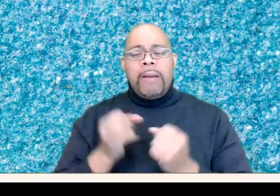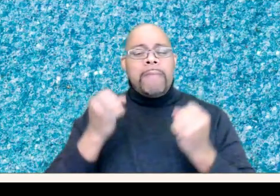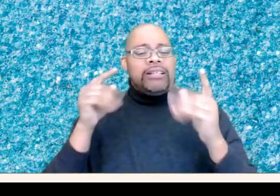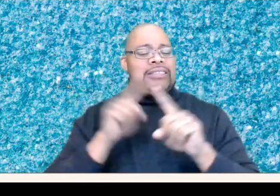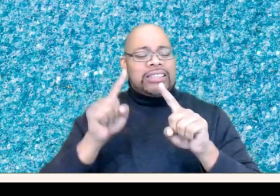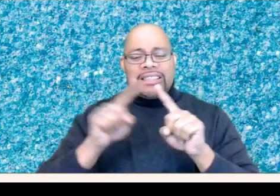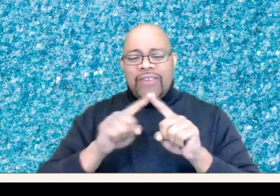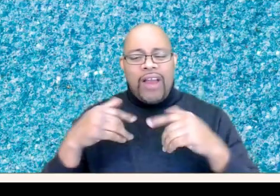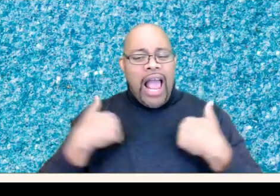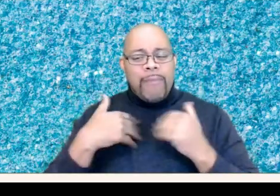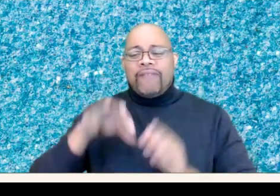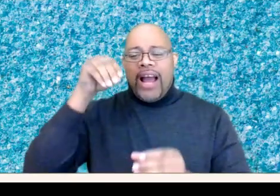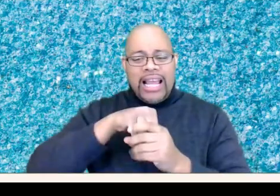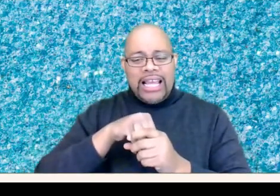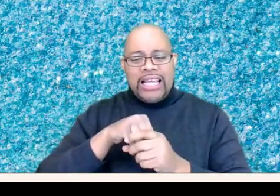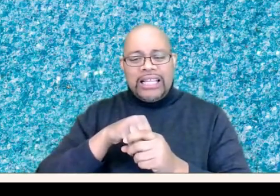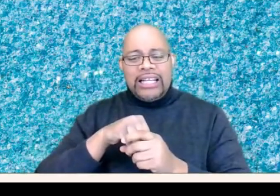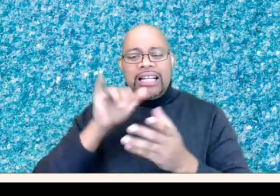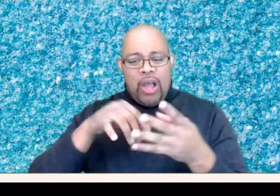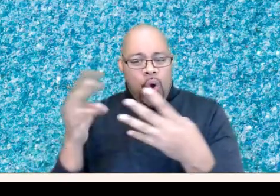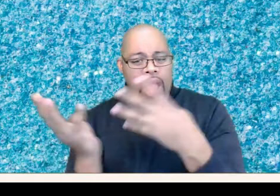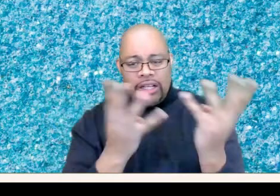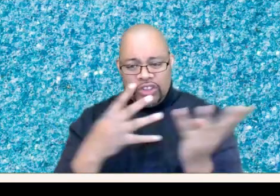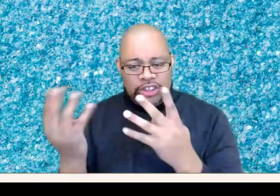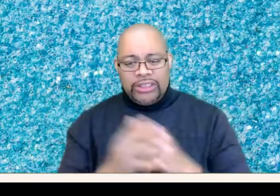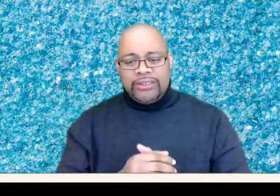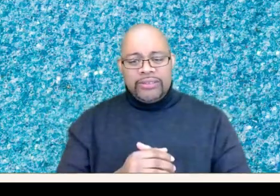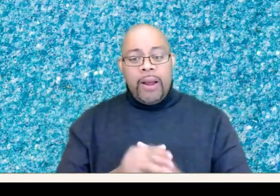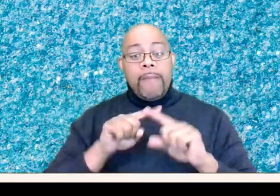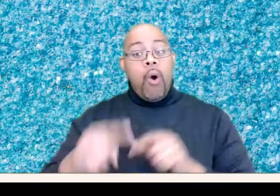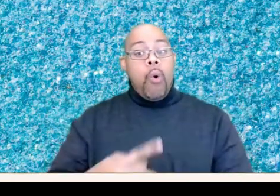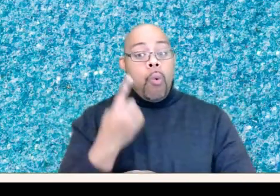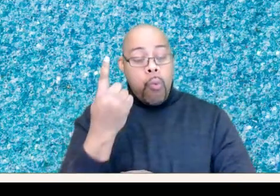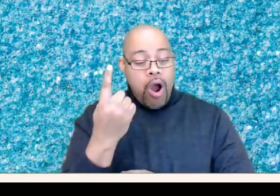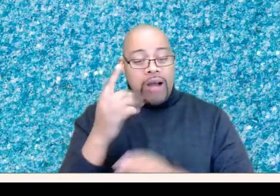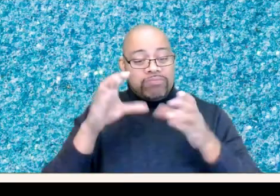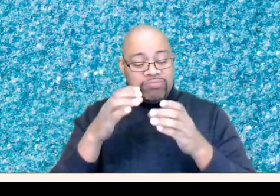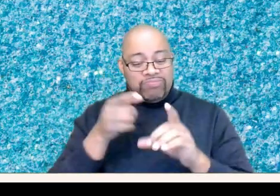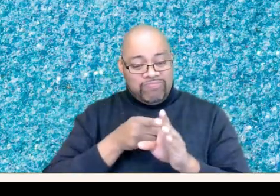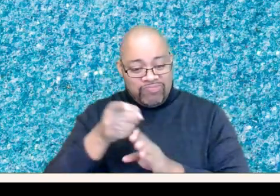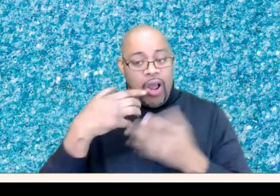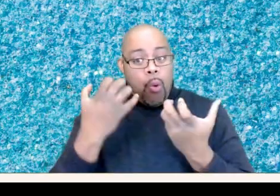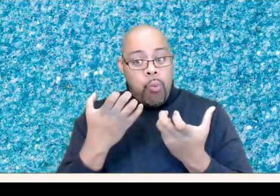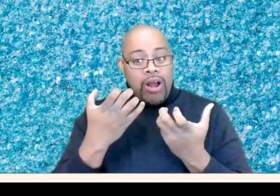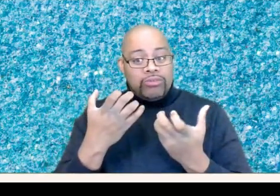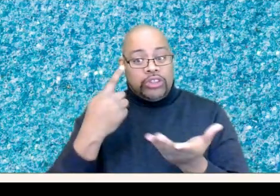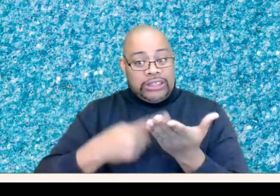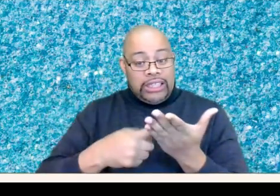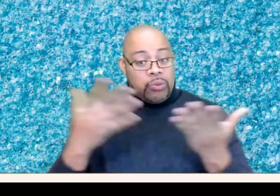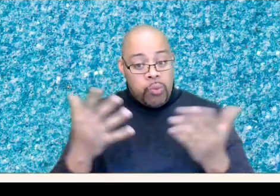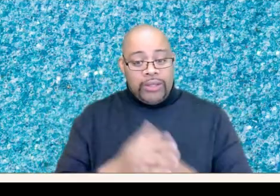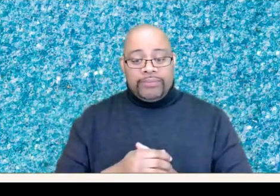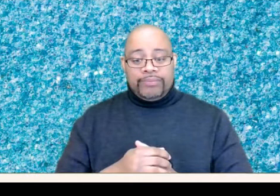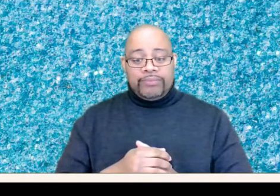different species found within Symbiodinaceae. But the one clade and the one species that I would like to bring your attention